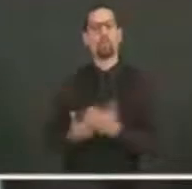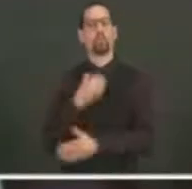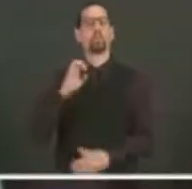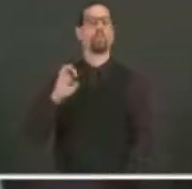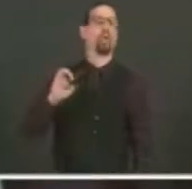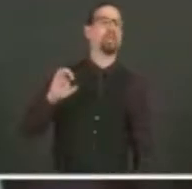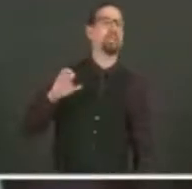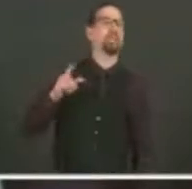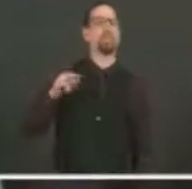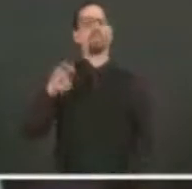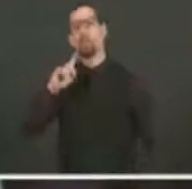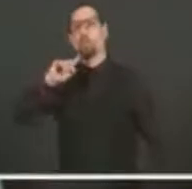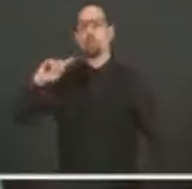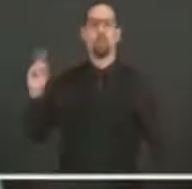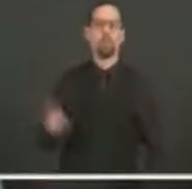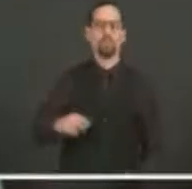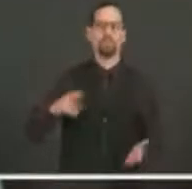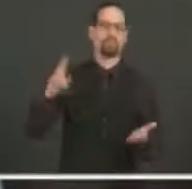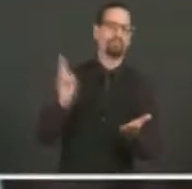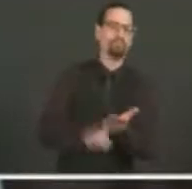3.